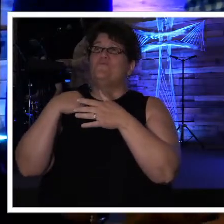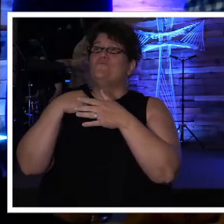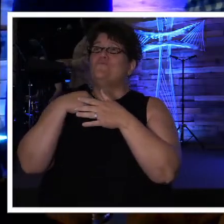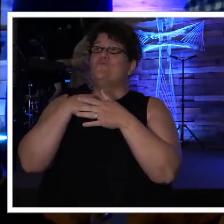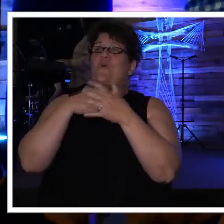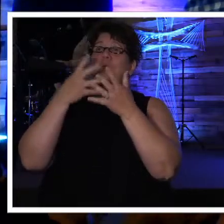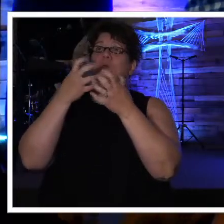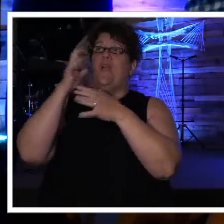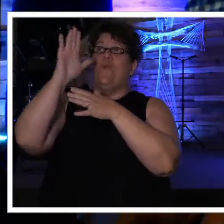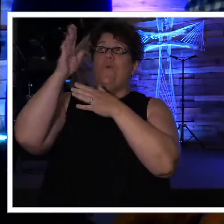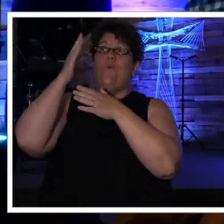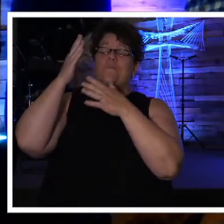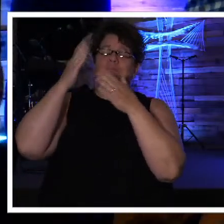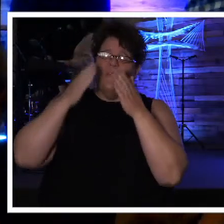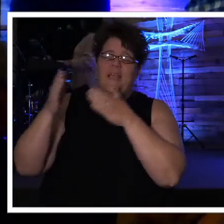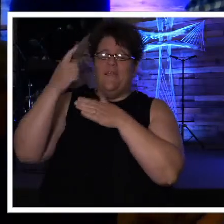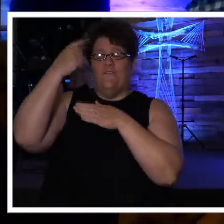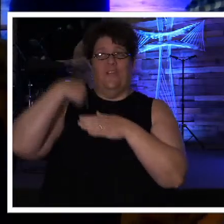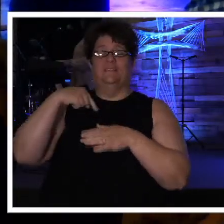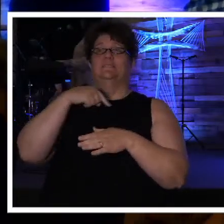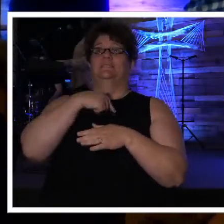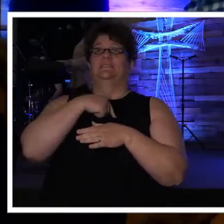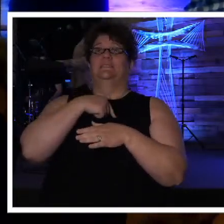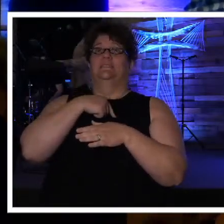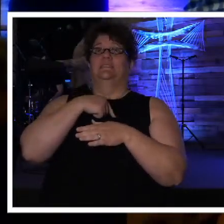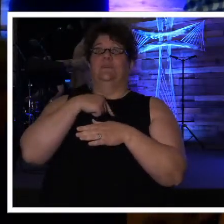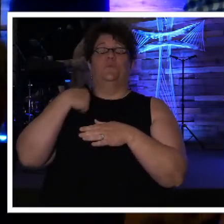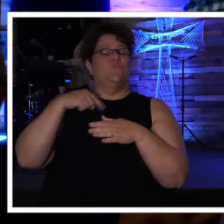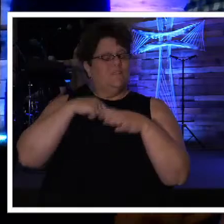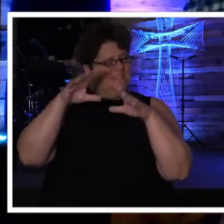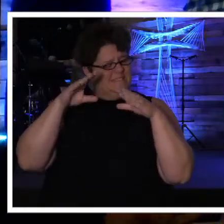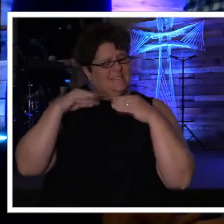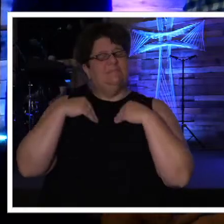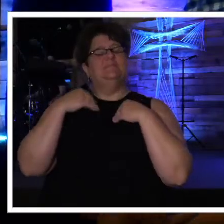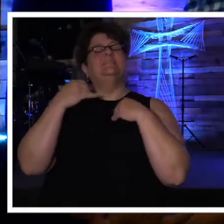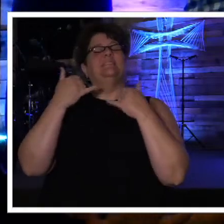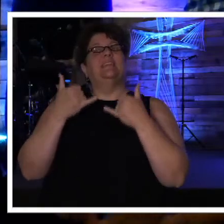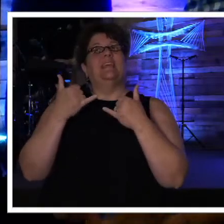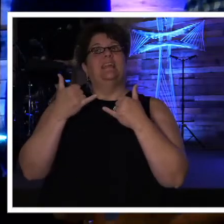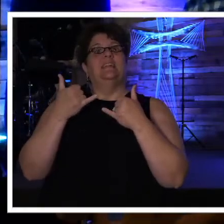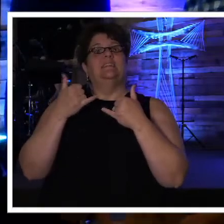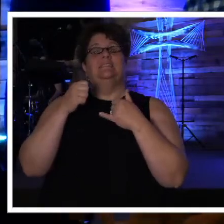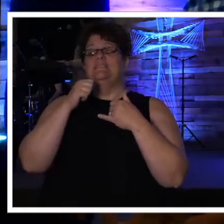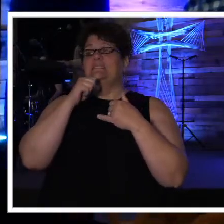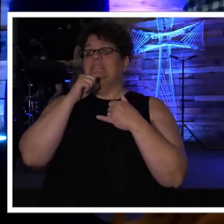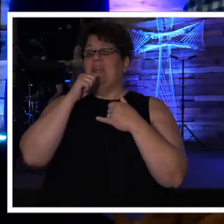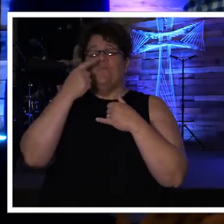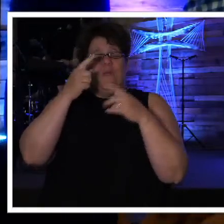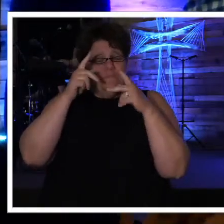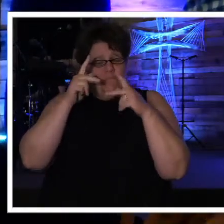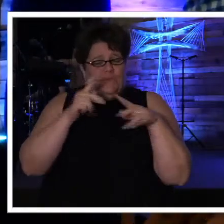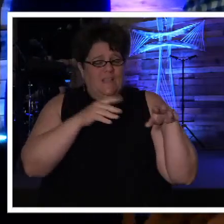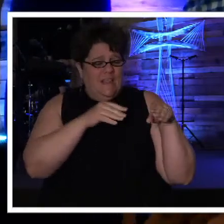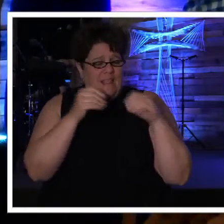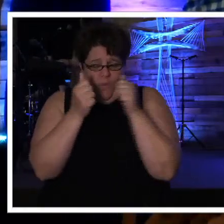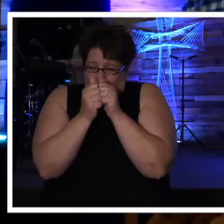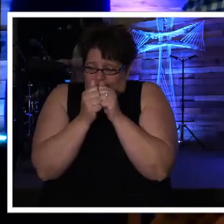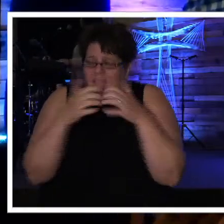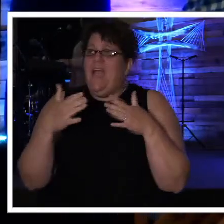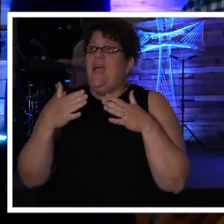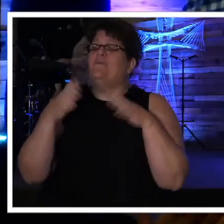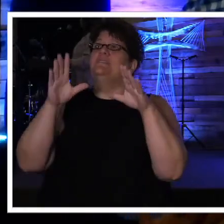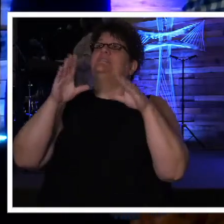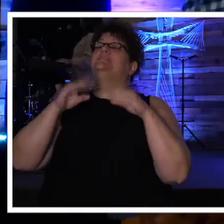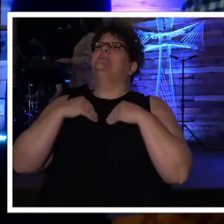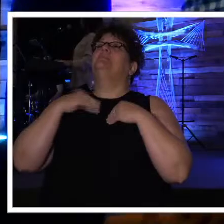us to receive today, God. I pray that not one person would leave this building, not one person would tune off from the